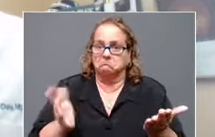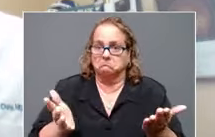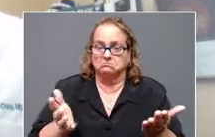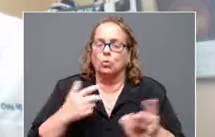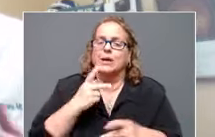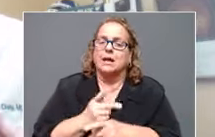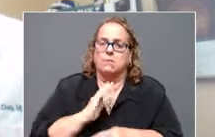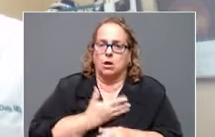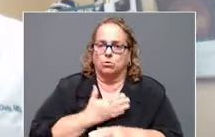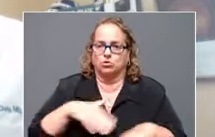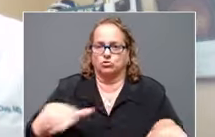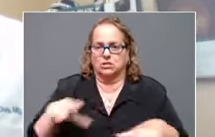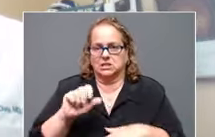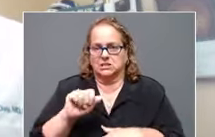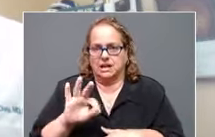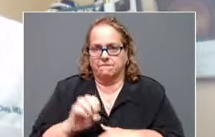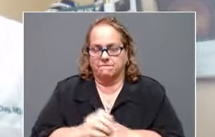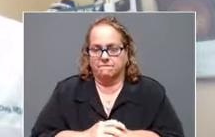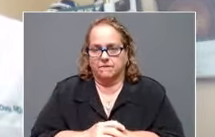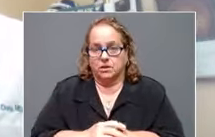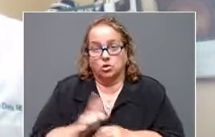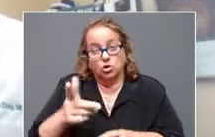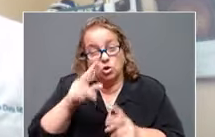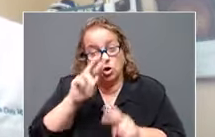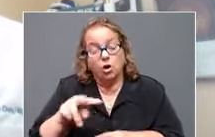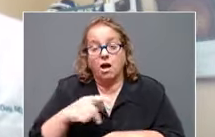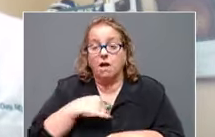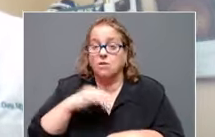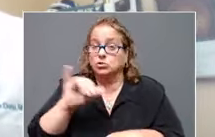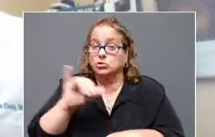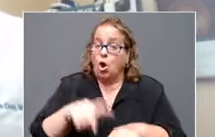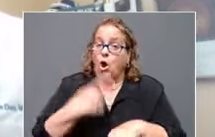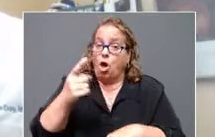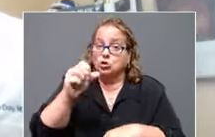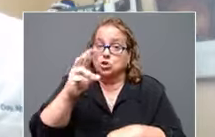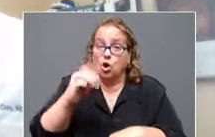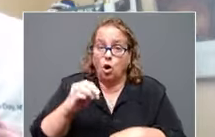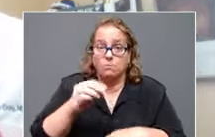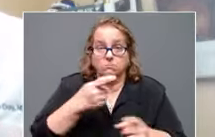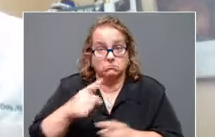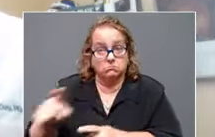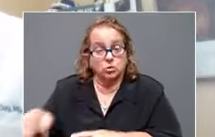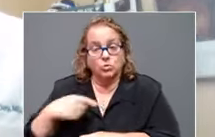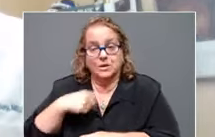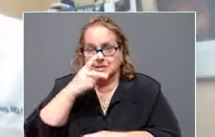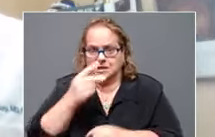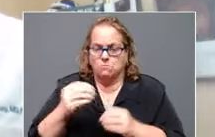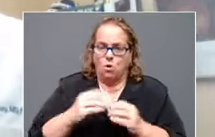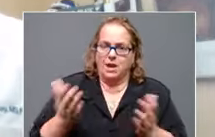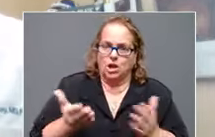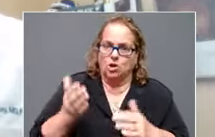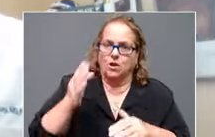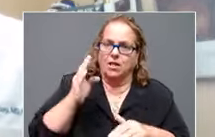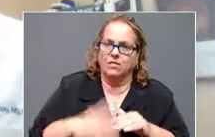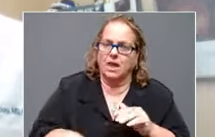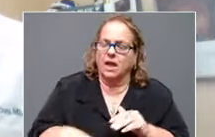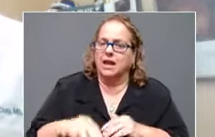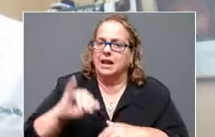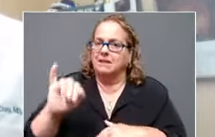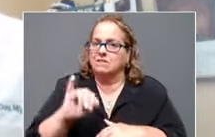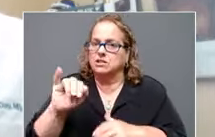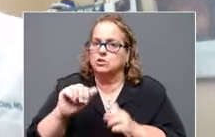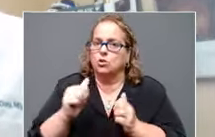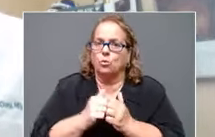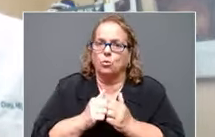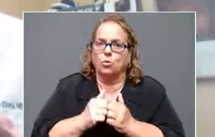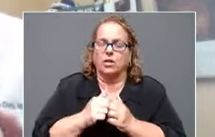years. Here, we've had 26 cases at UK. Some of these have varied in severity to being on a ventilator to some